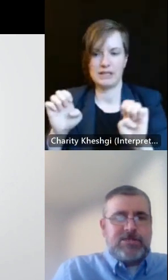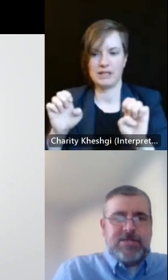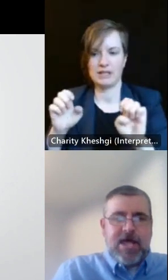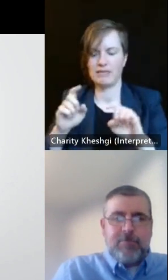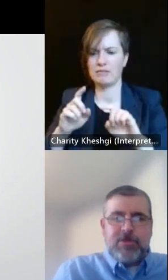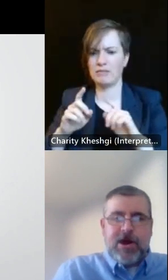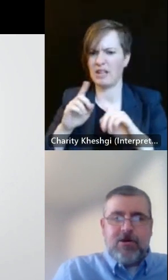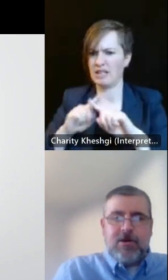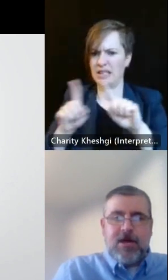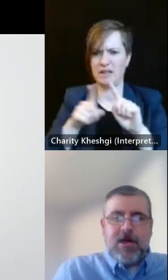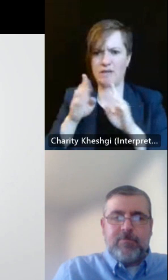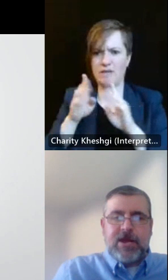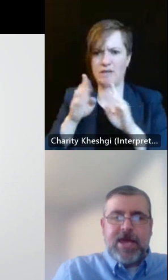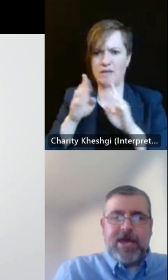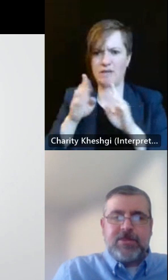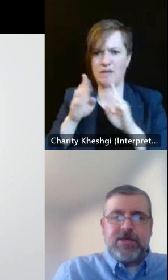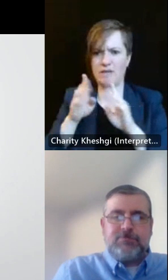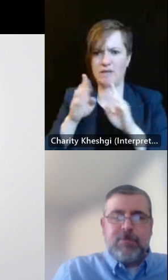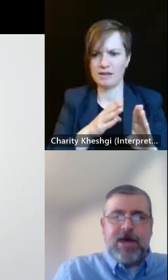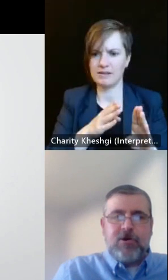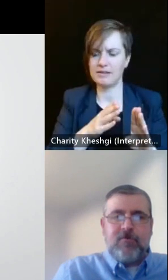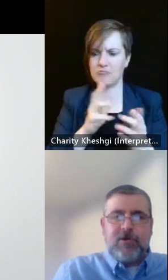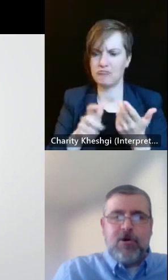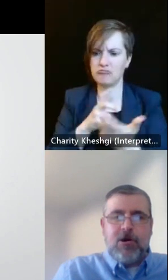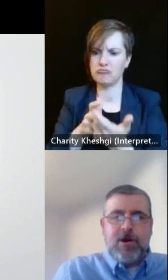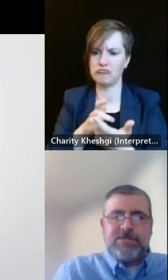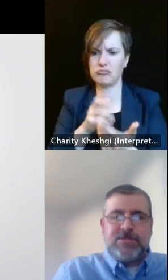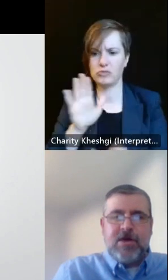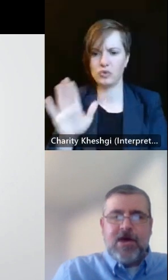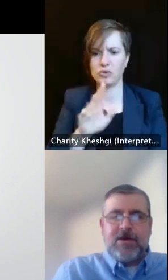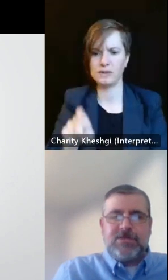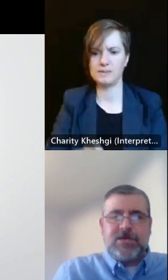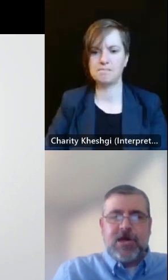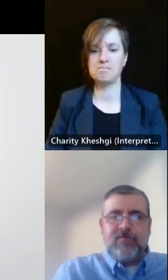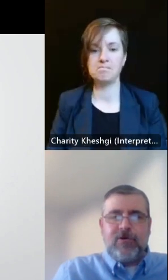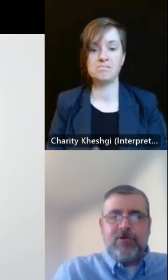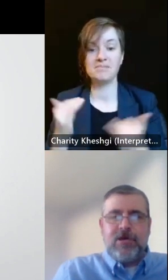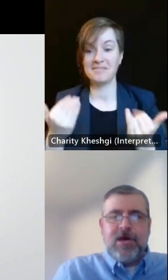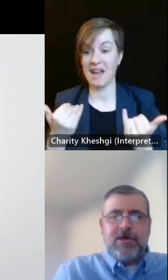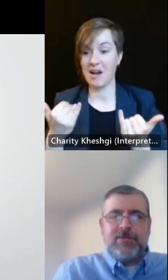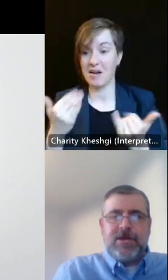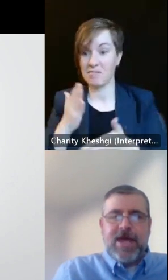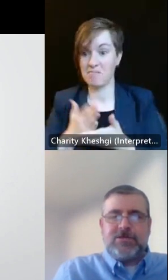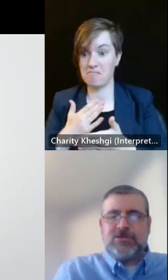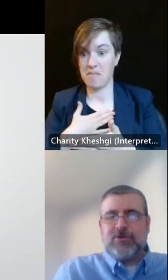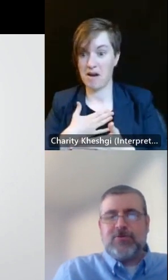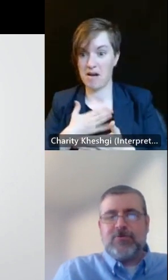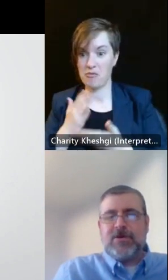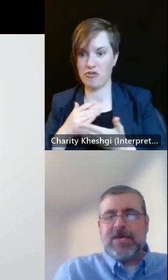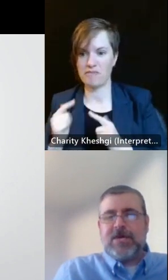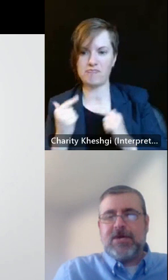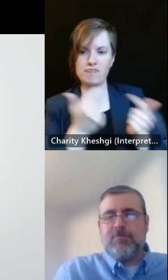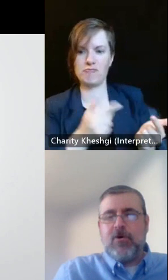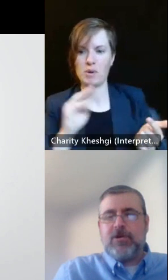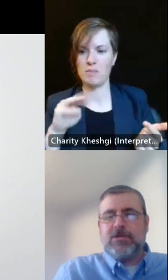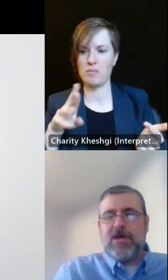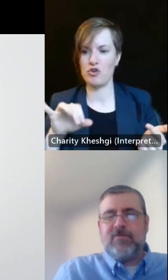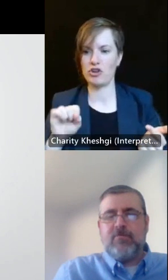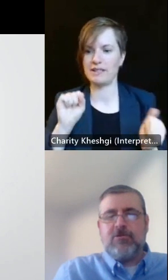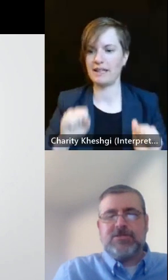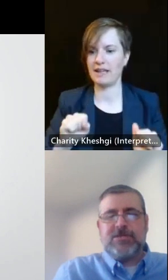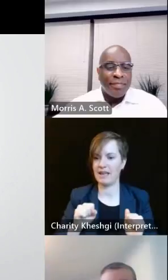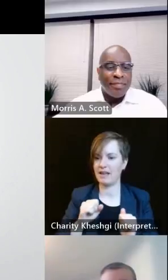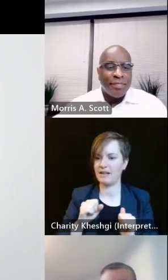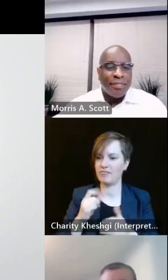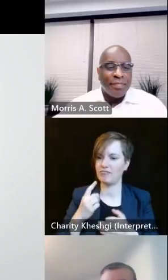So I'm going to stop there and hand things back over to Morris to cover the next 2 key components